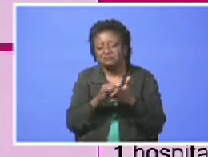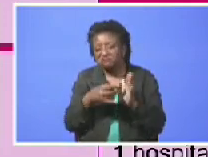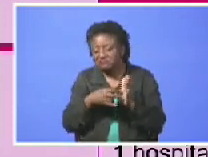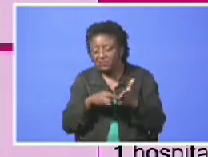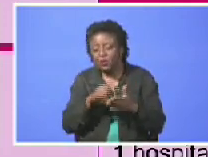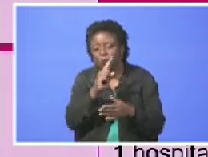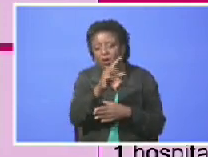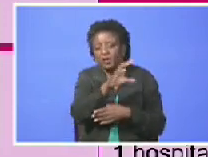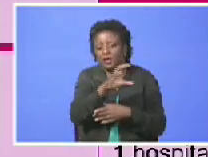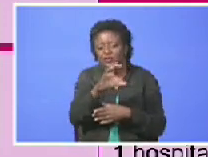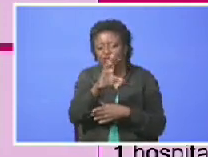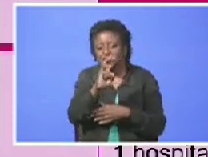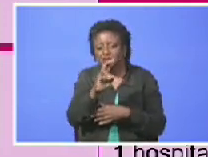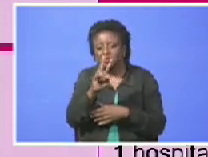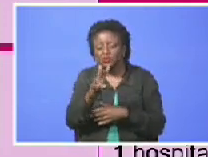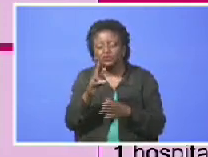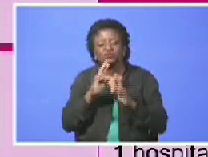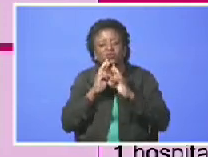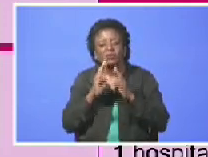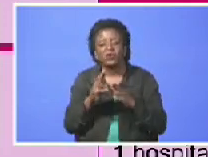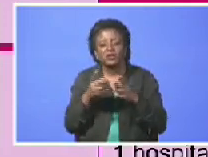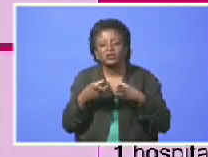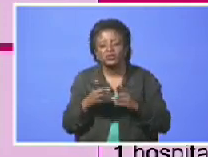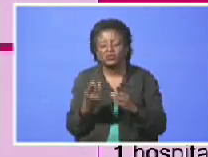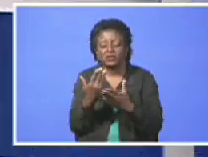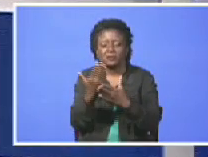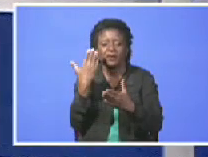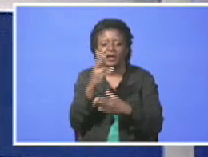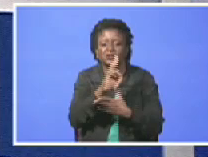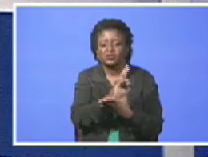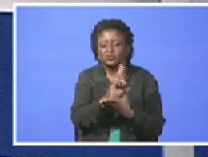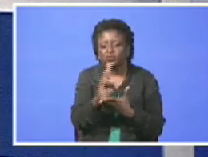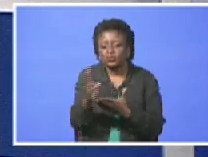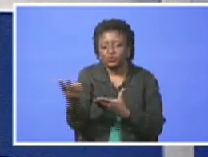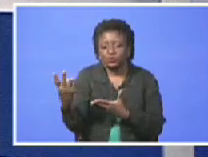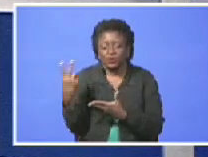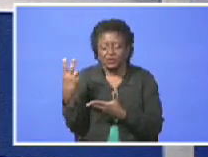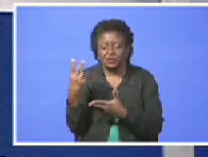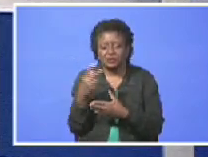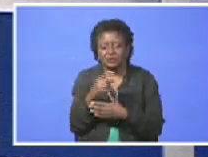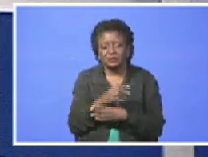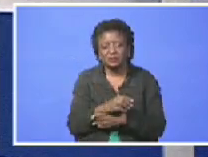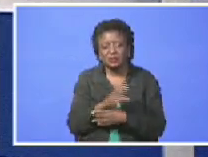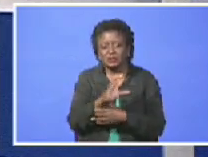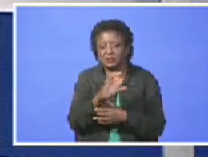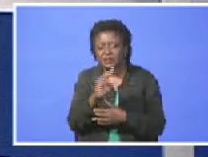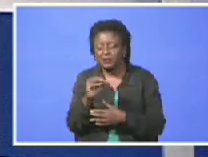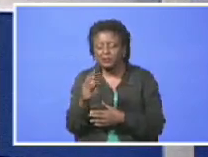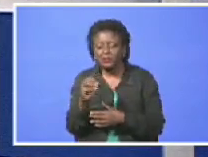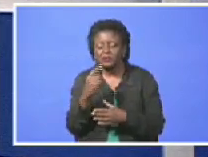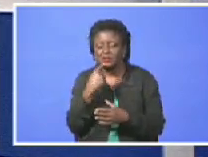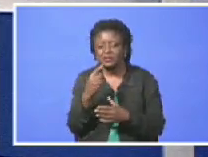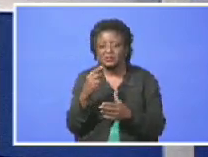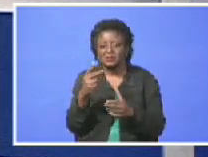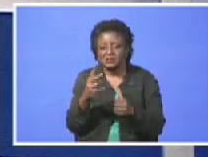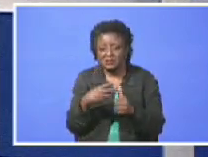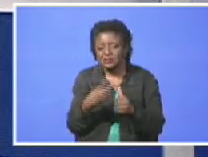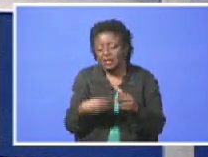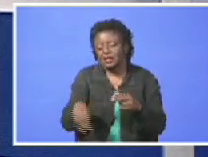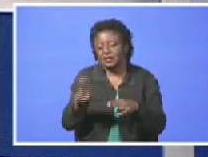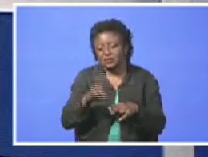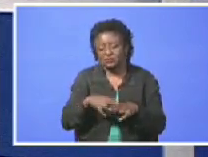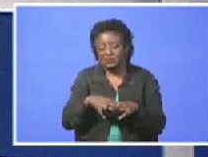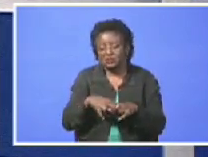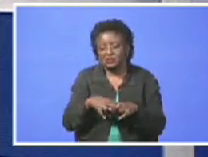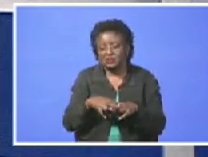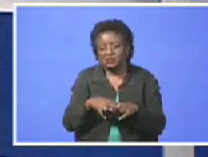162 reported during the last 2 weeks. The CMO says the second wave of COVID-19 remains protracted,